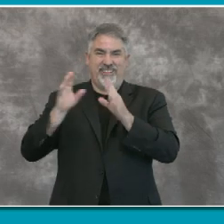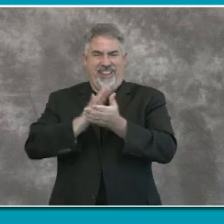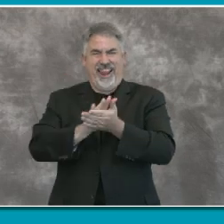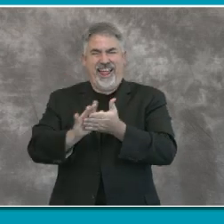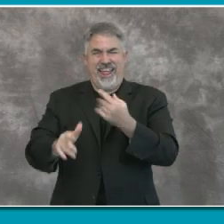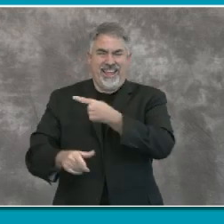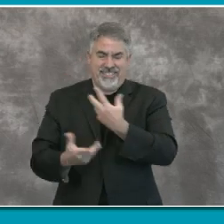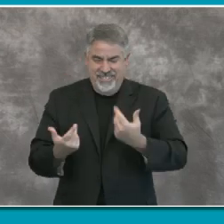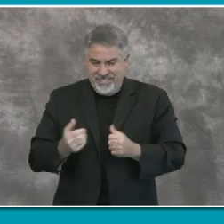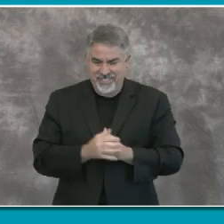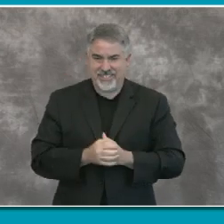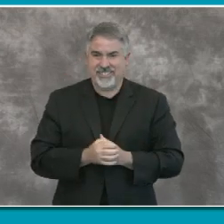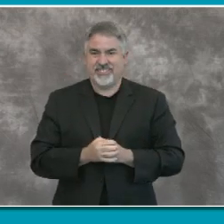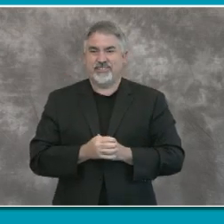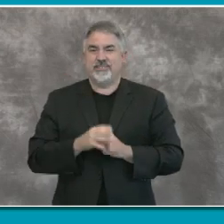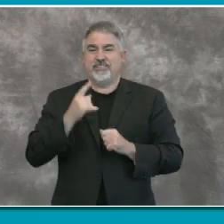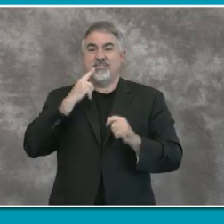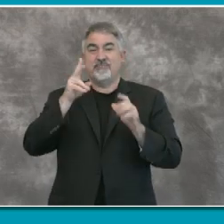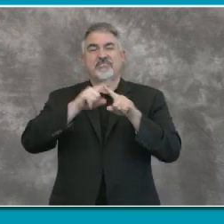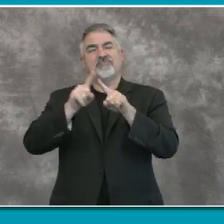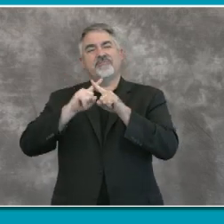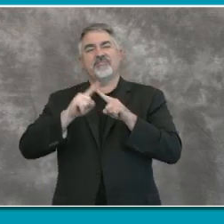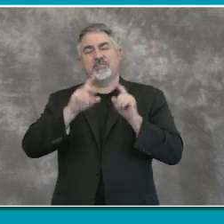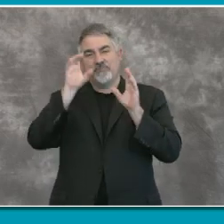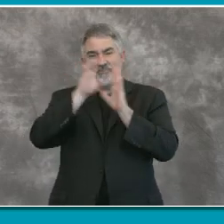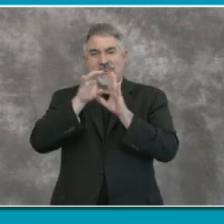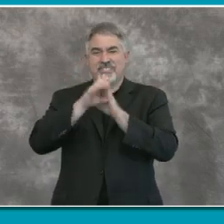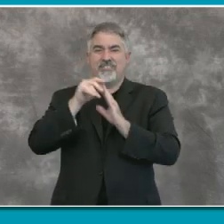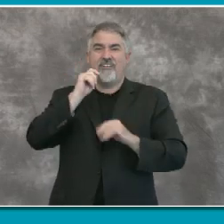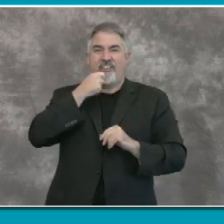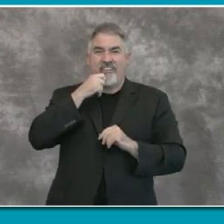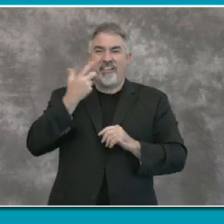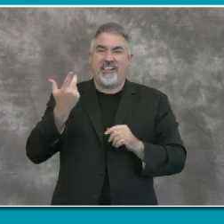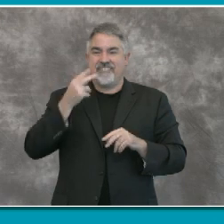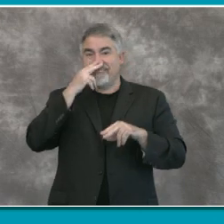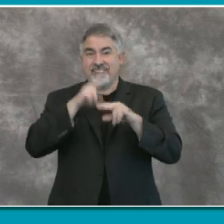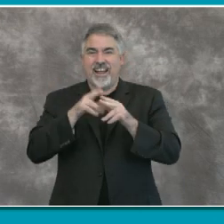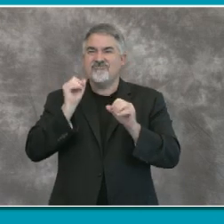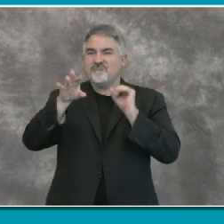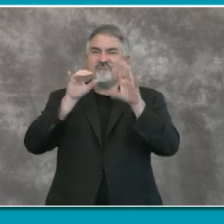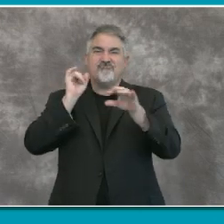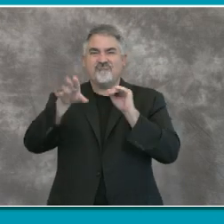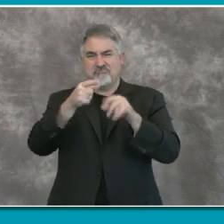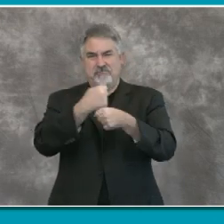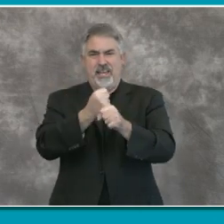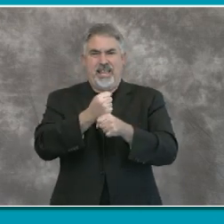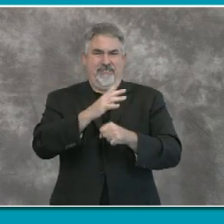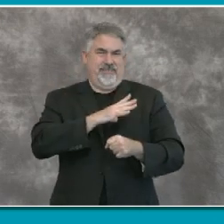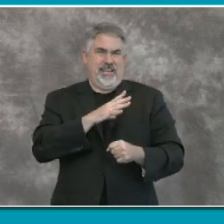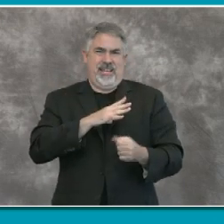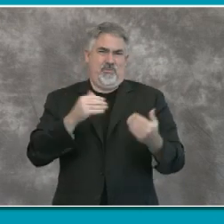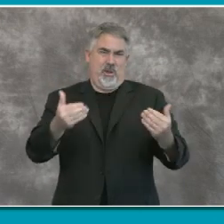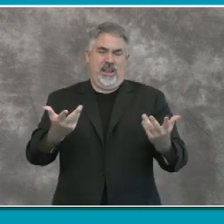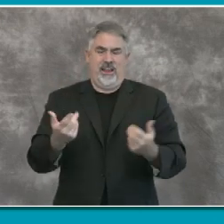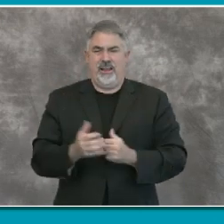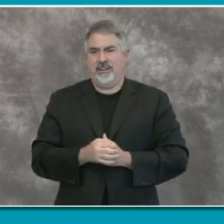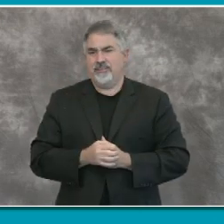encourage them to do the same to help create awareness of the importance of staying home and protecting each